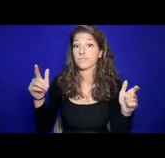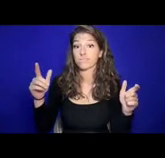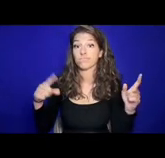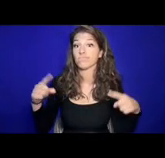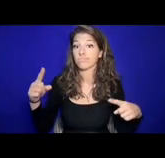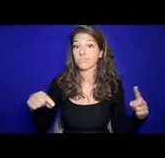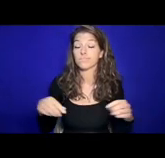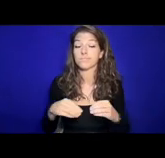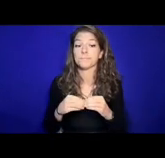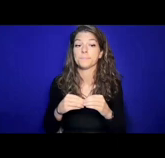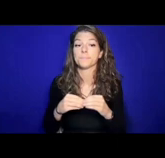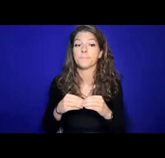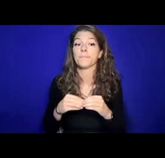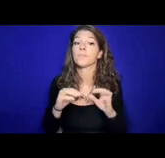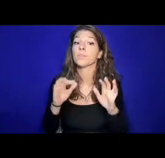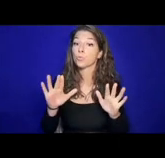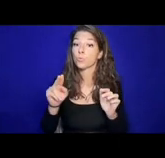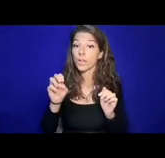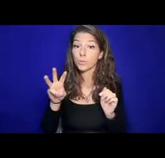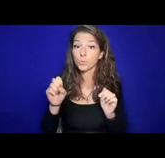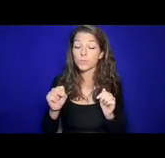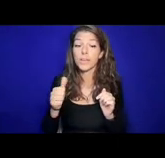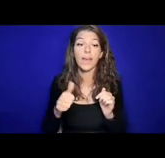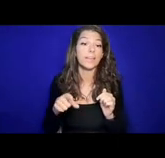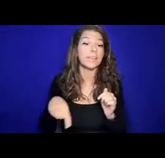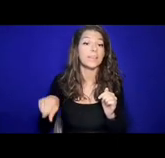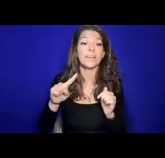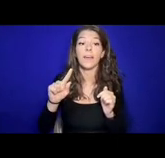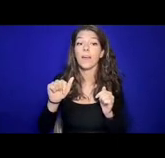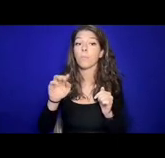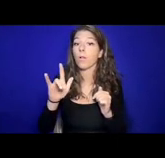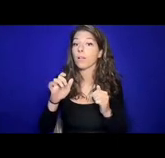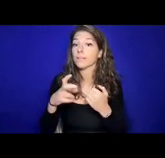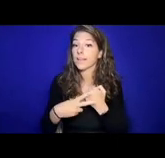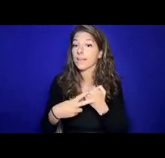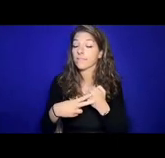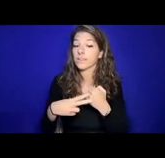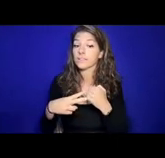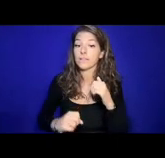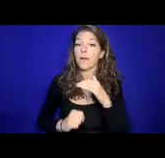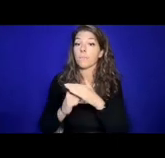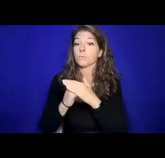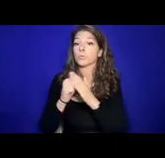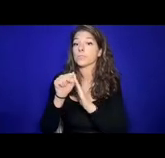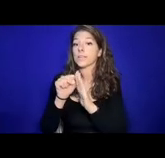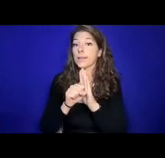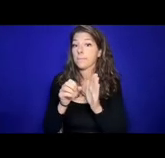variance. And the great news is that any amount of ABLE savings up to the state